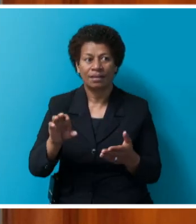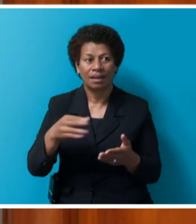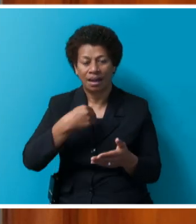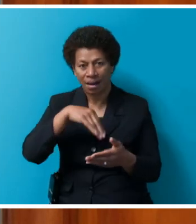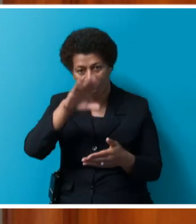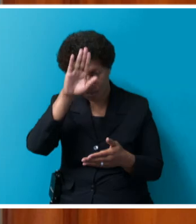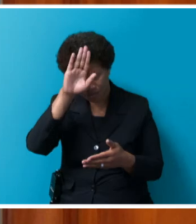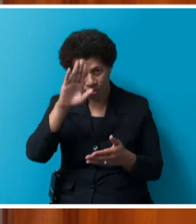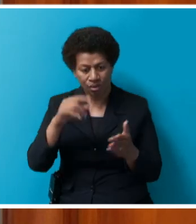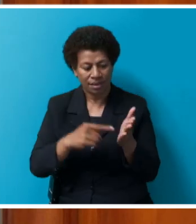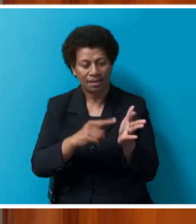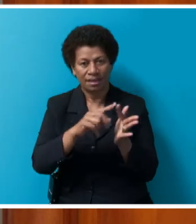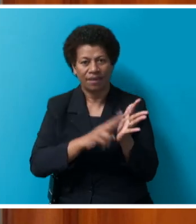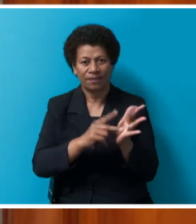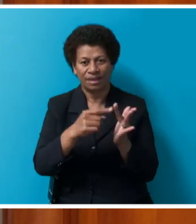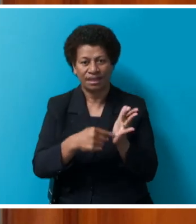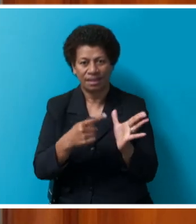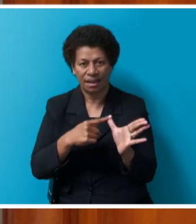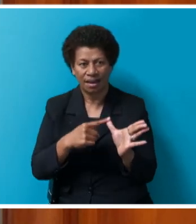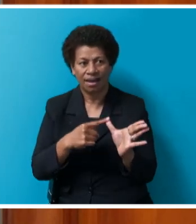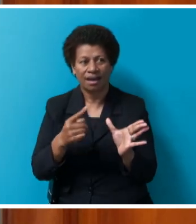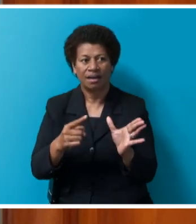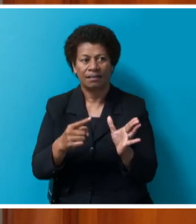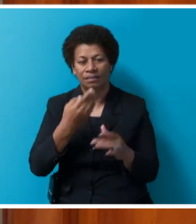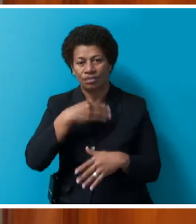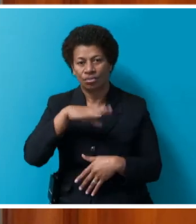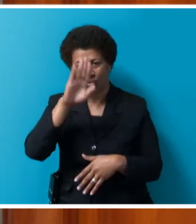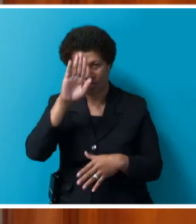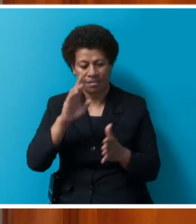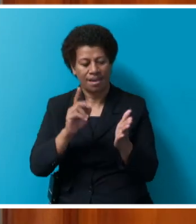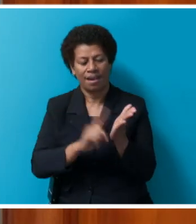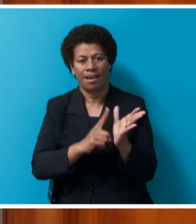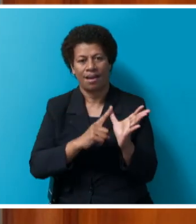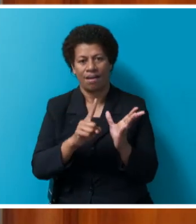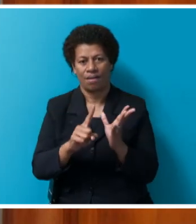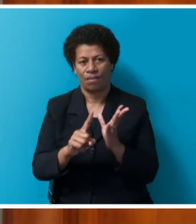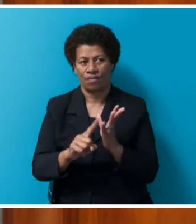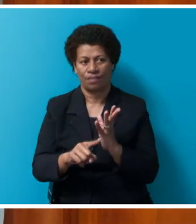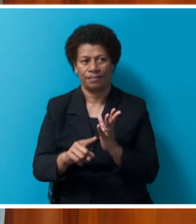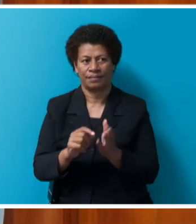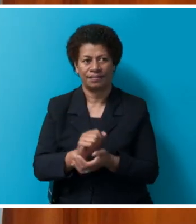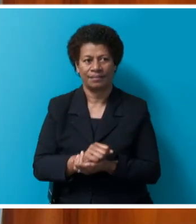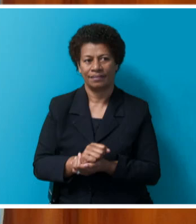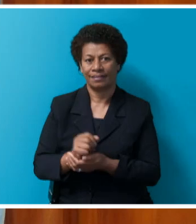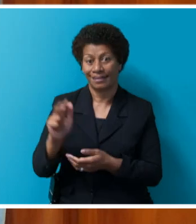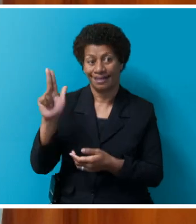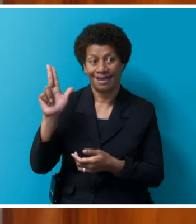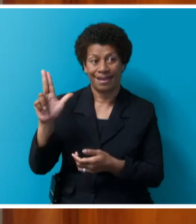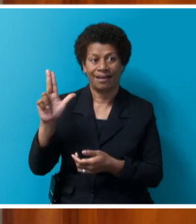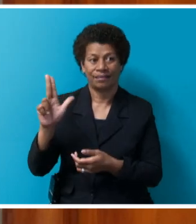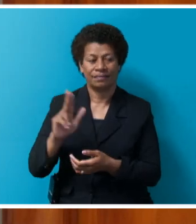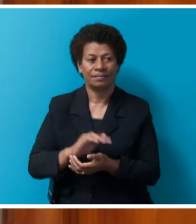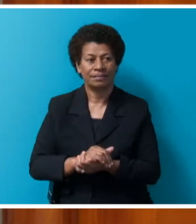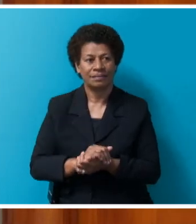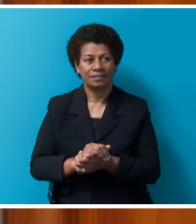Tevita Lakamba Mara as Tuinayao, Tuilau, and Sani Wunokolau. Please allow me to share some deep reflections and a vision